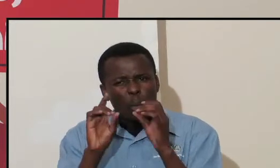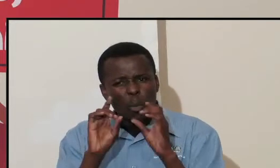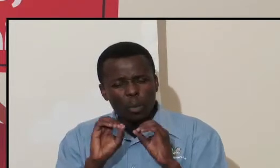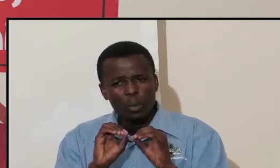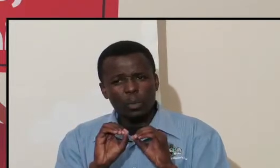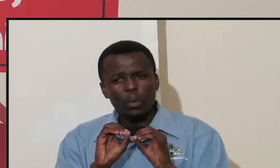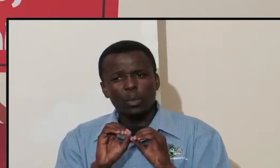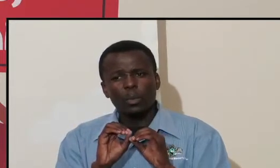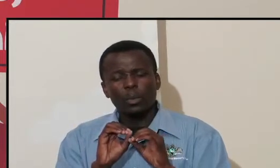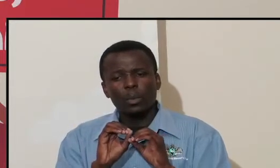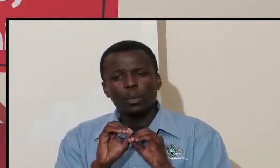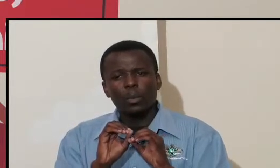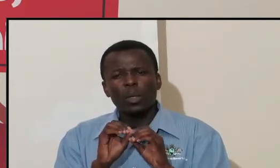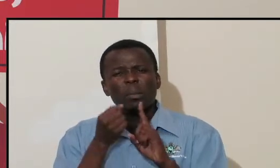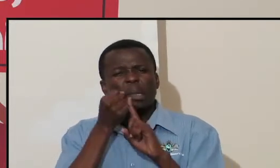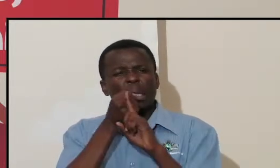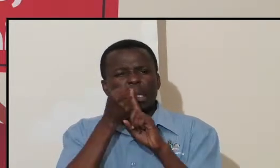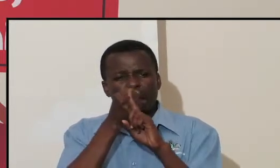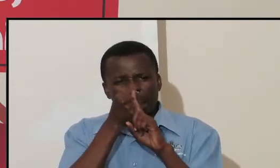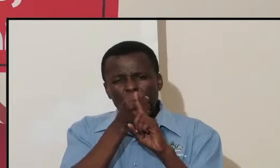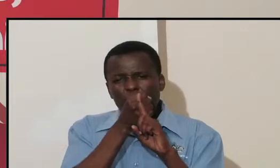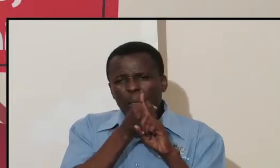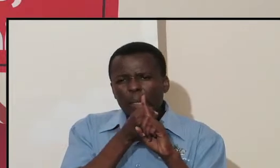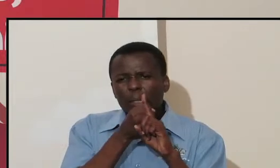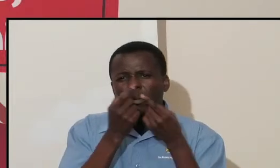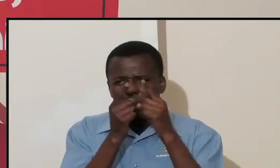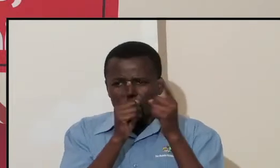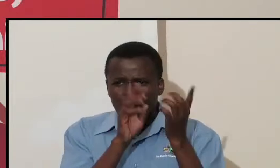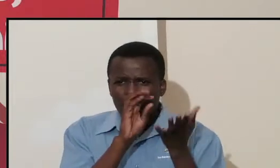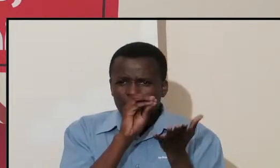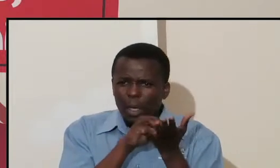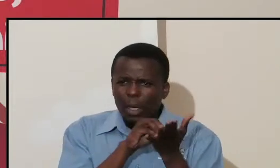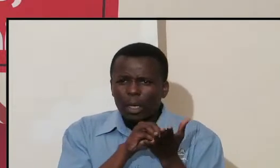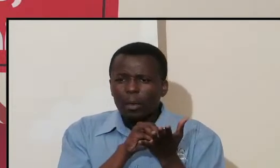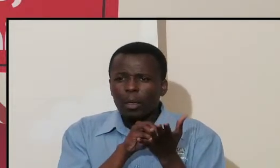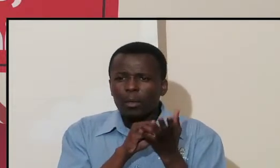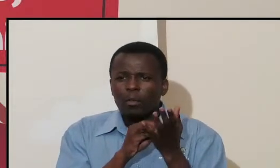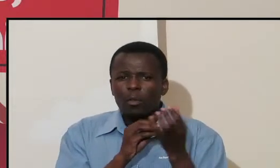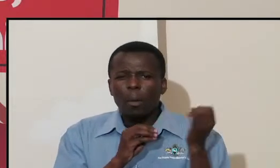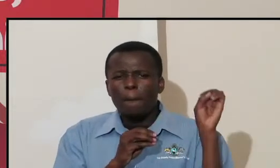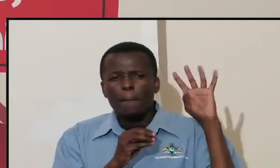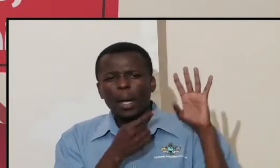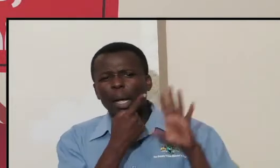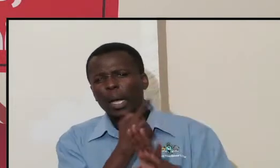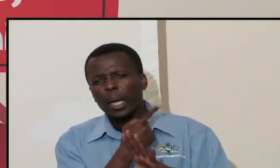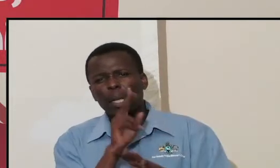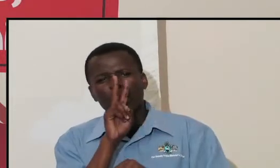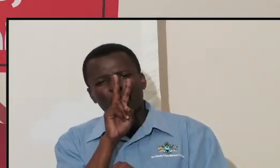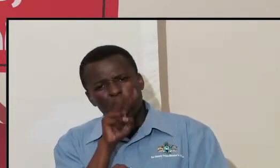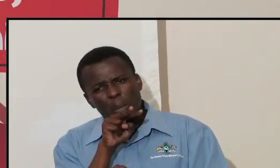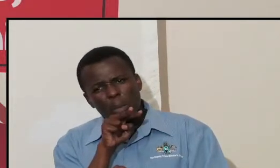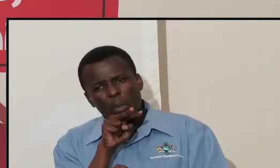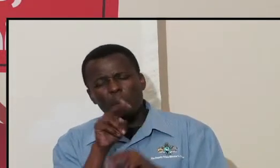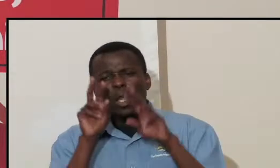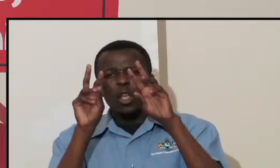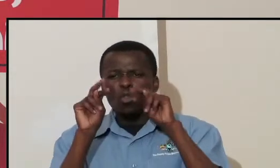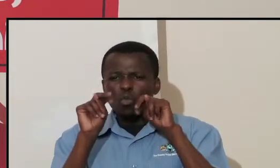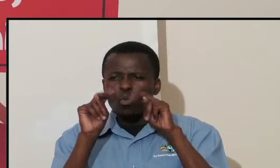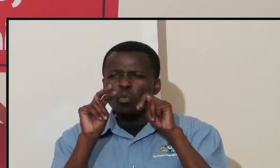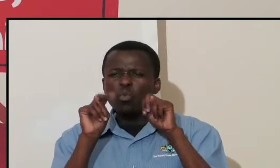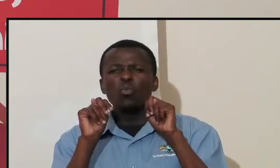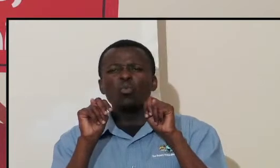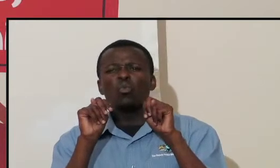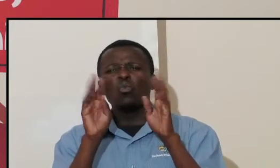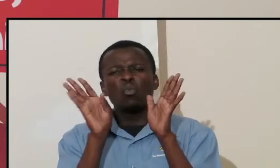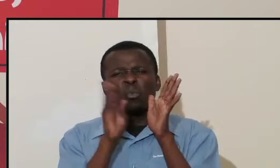The challenges that we're looking at, that we're being shown to us, are the new infections.